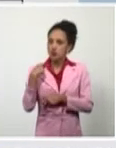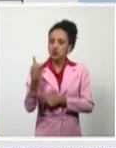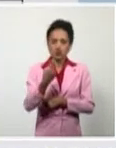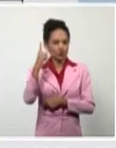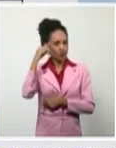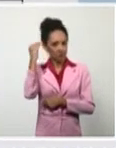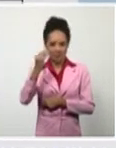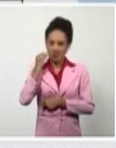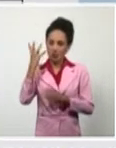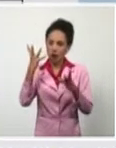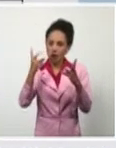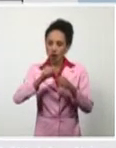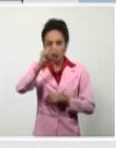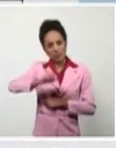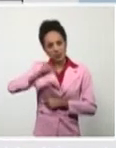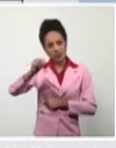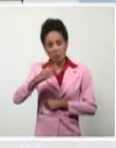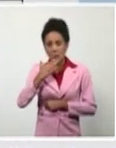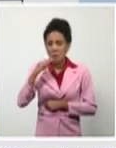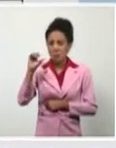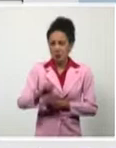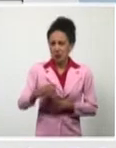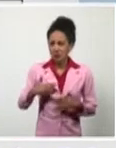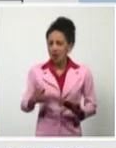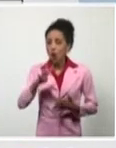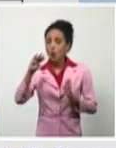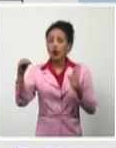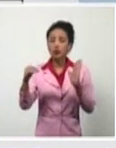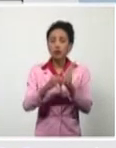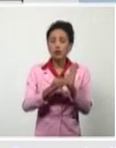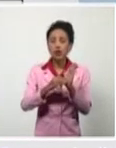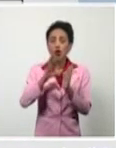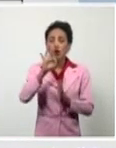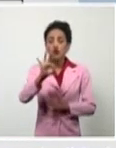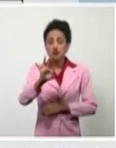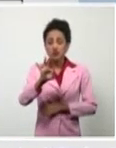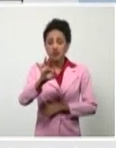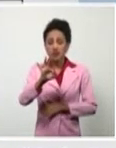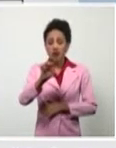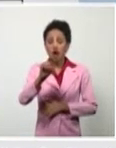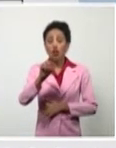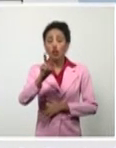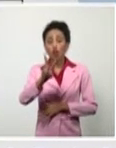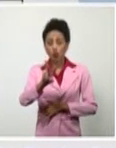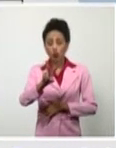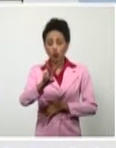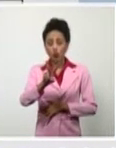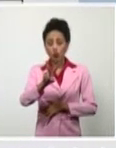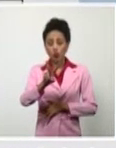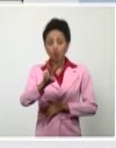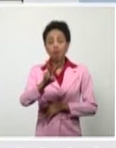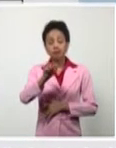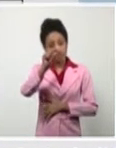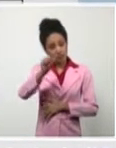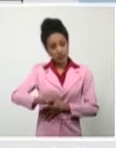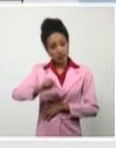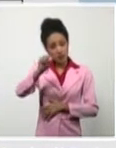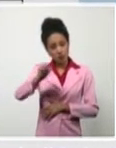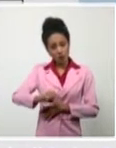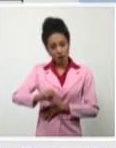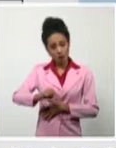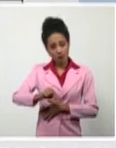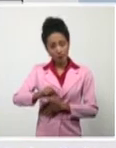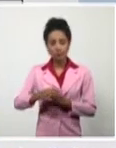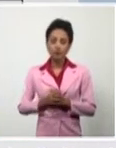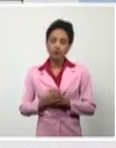time. And yesterday, 4,802 people died